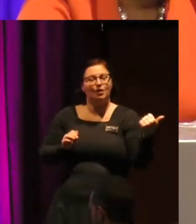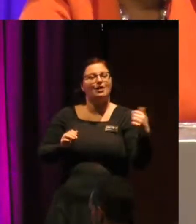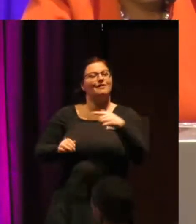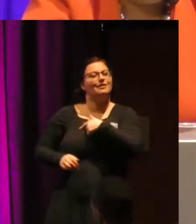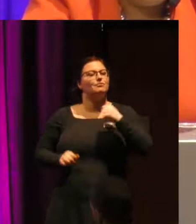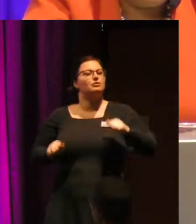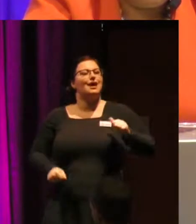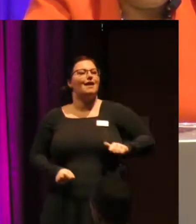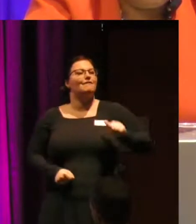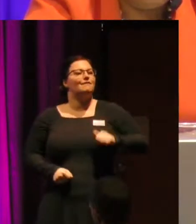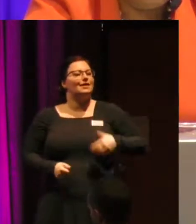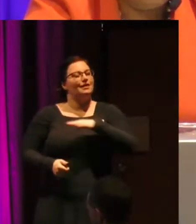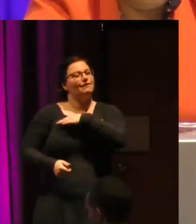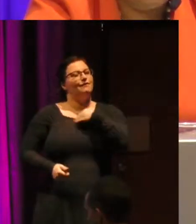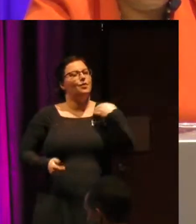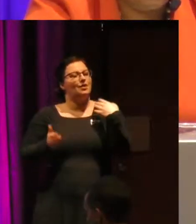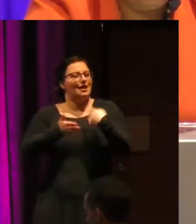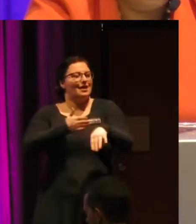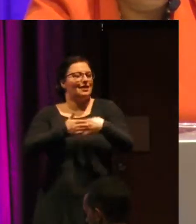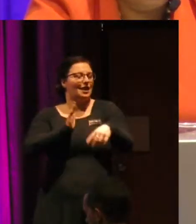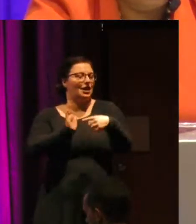already have.